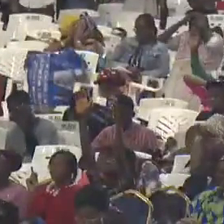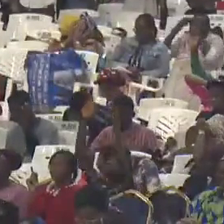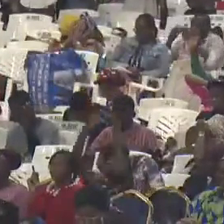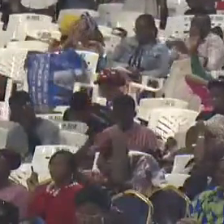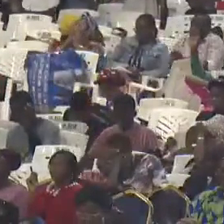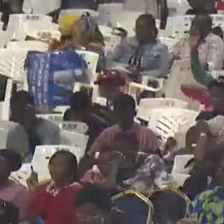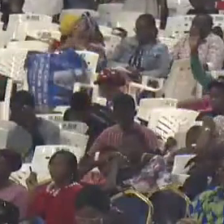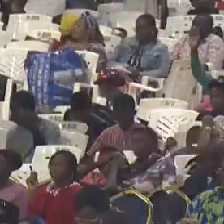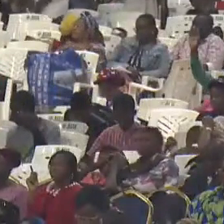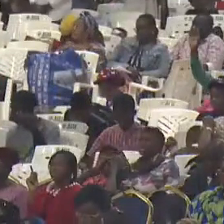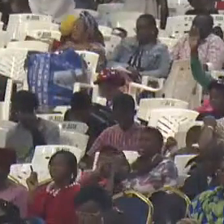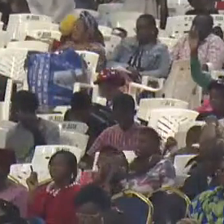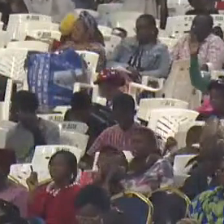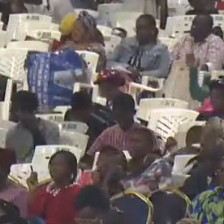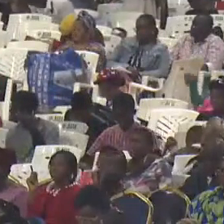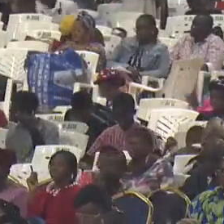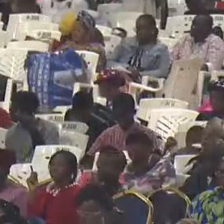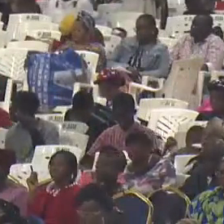Oh, Lord.